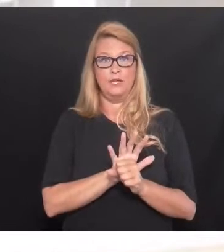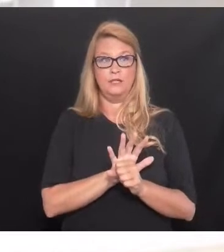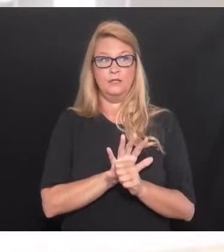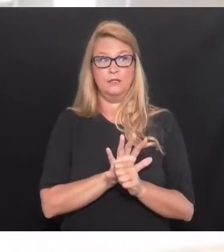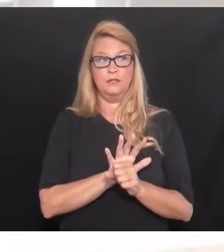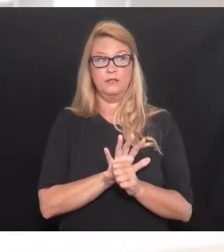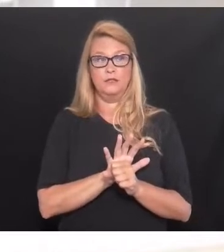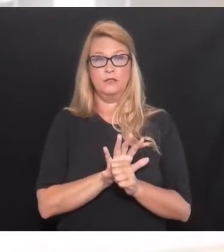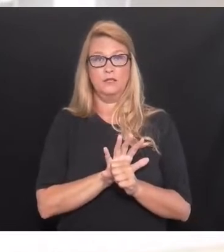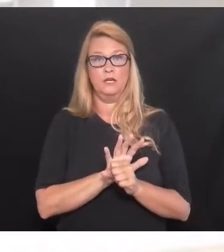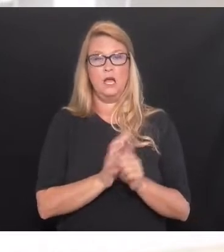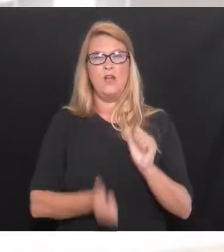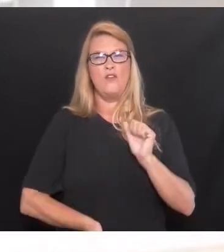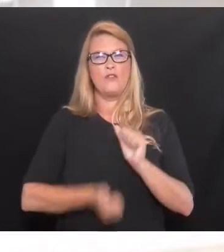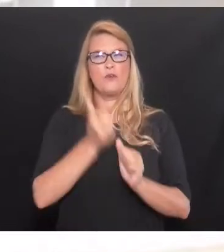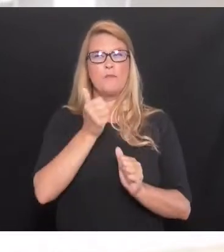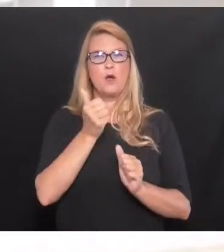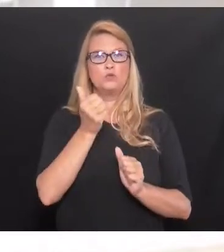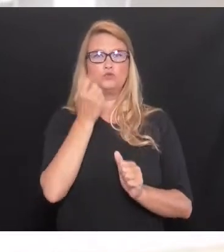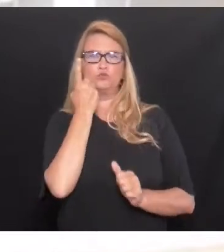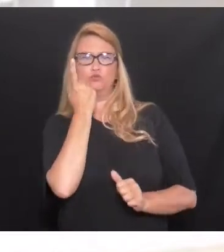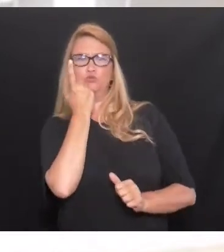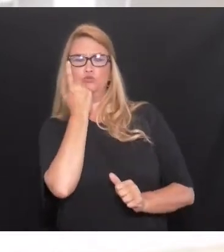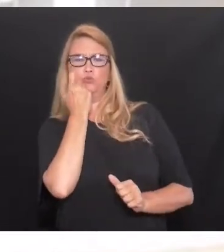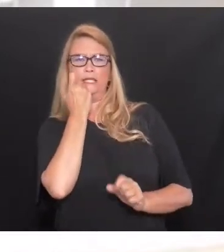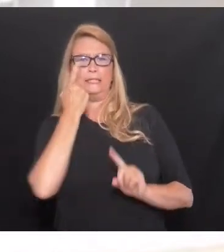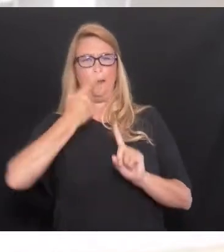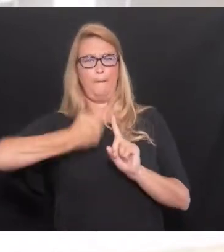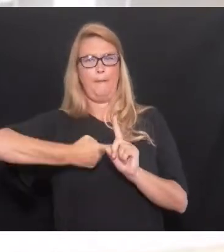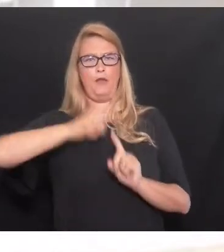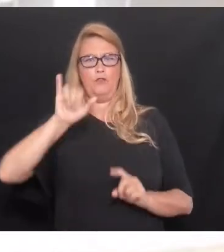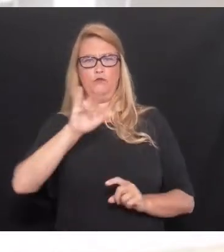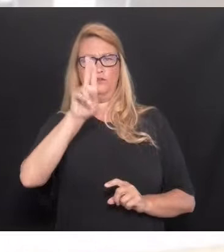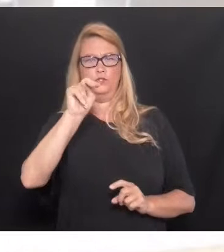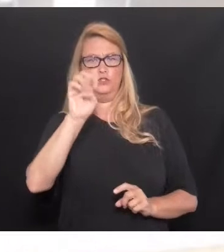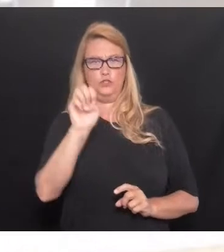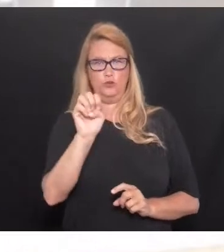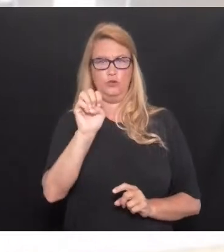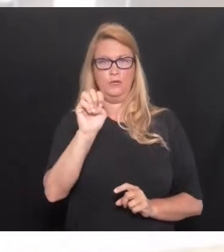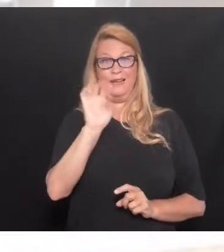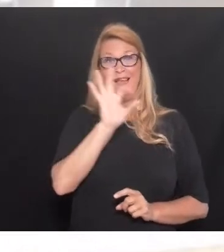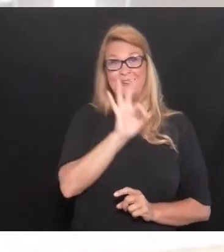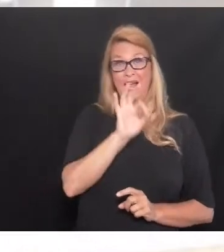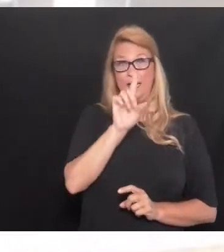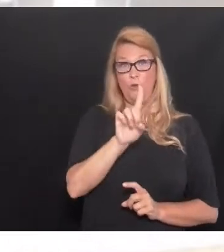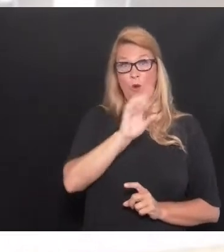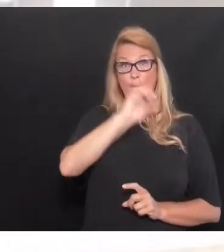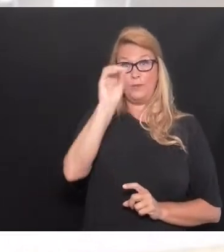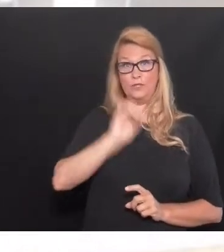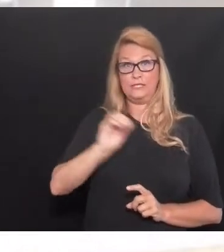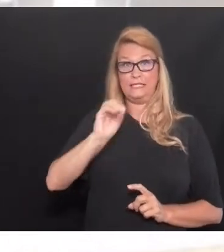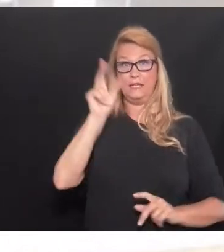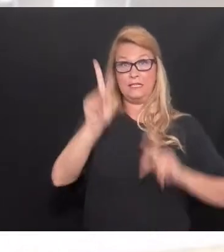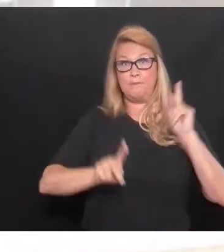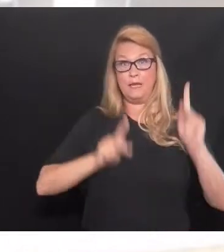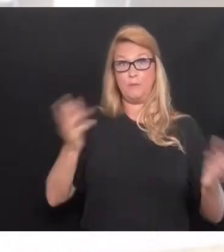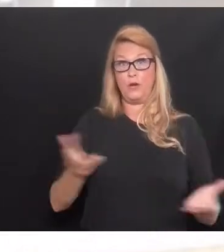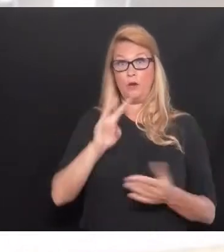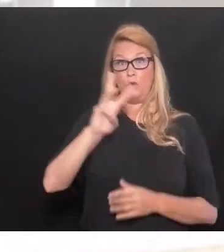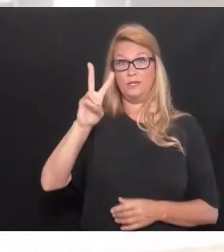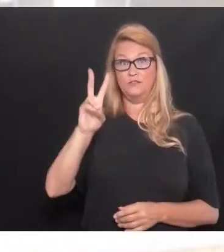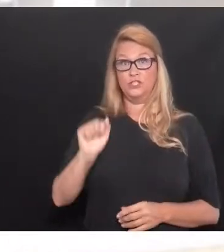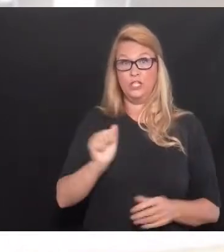just look at the most recent month, the month of June, 91% of the people in West Virginia who